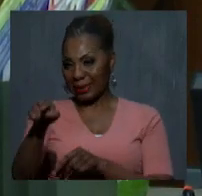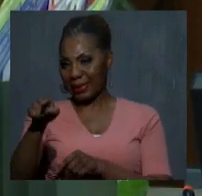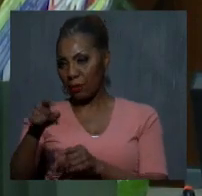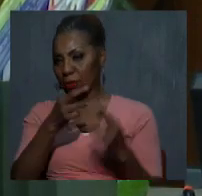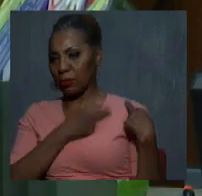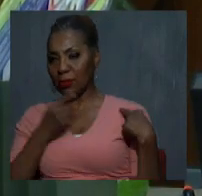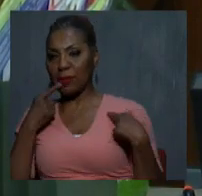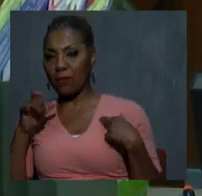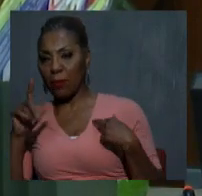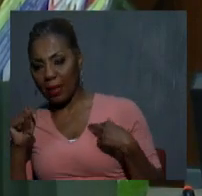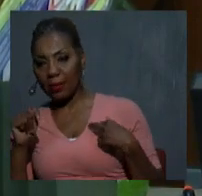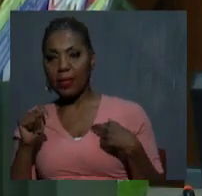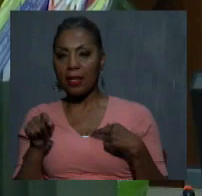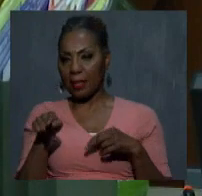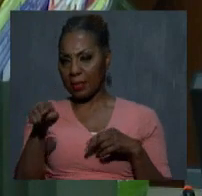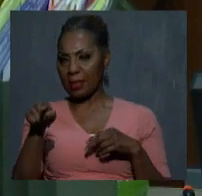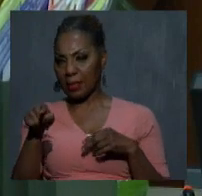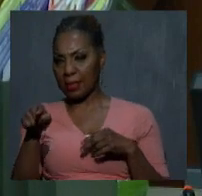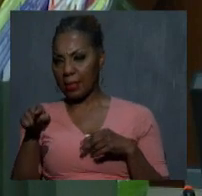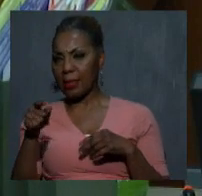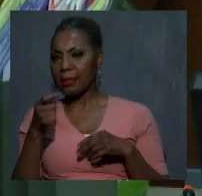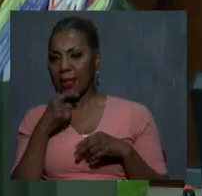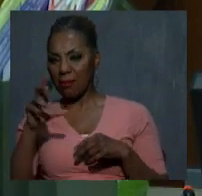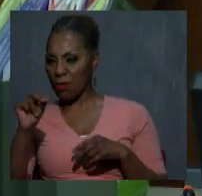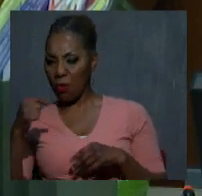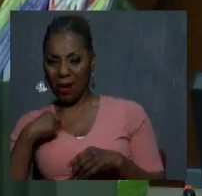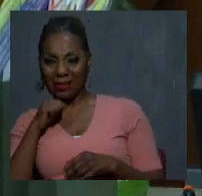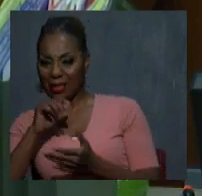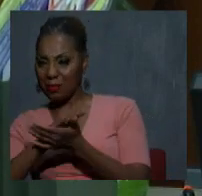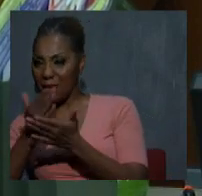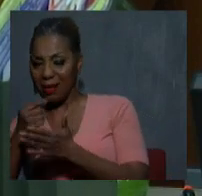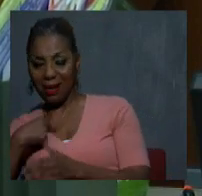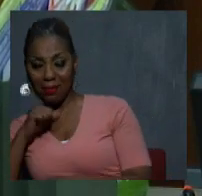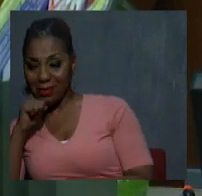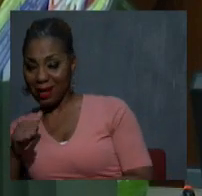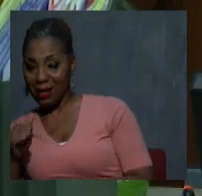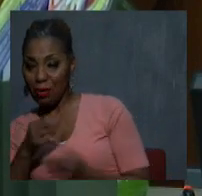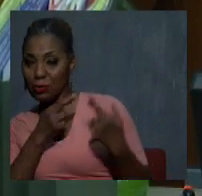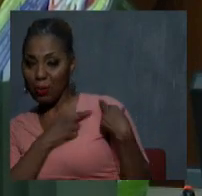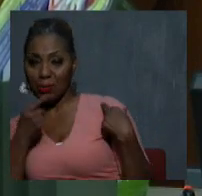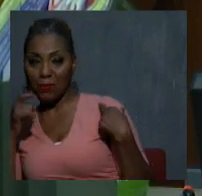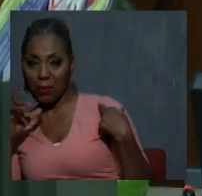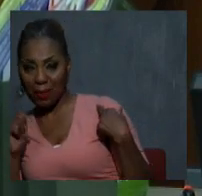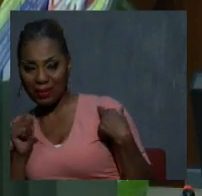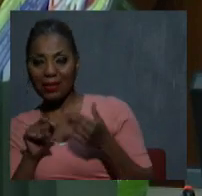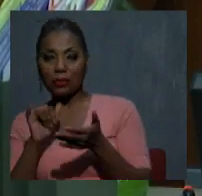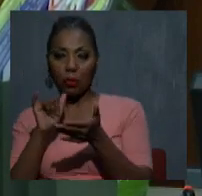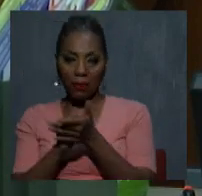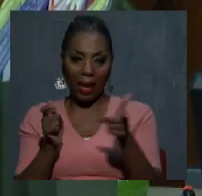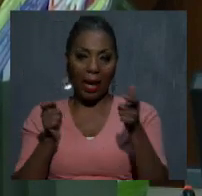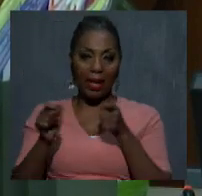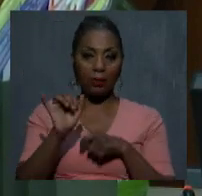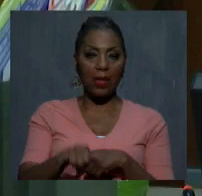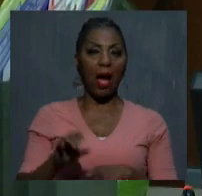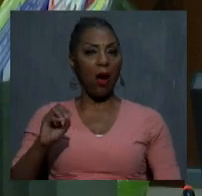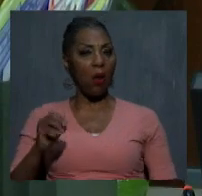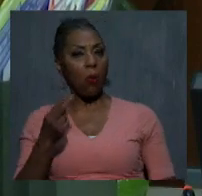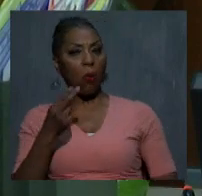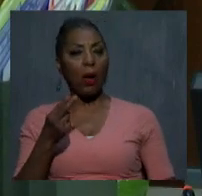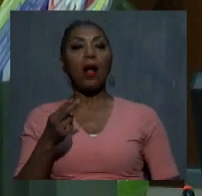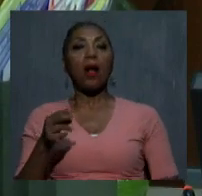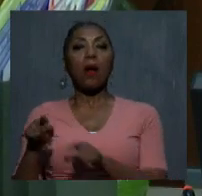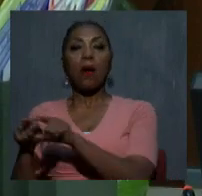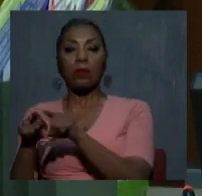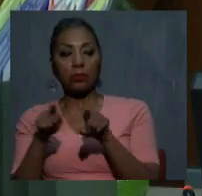for it. And John Doe would say, hey, I didn't make it, so I'm not responsible for it. This takes care of that. The other thing it takes care